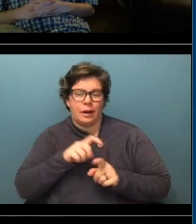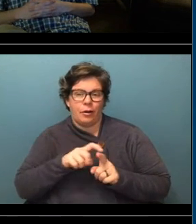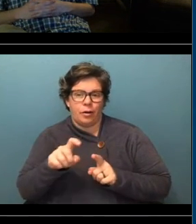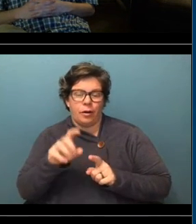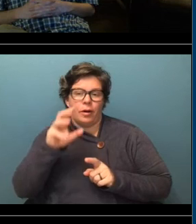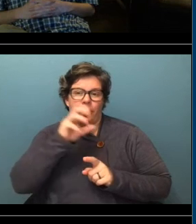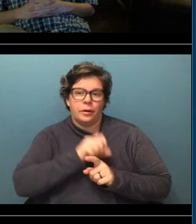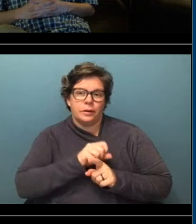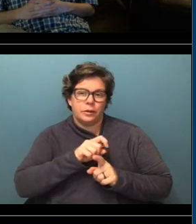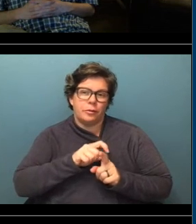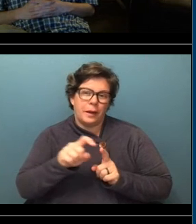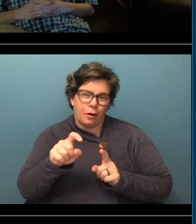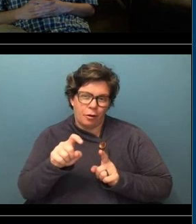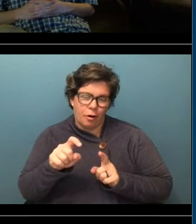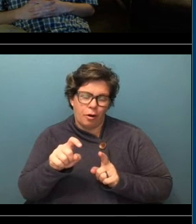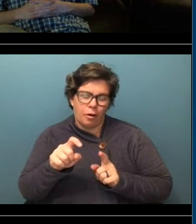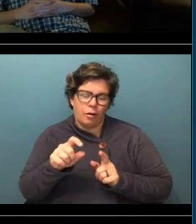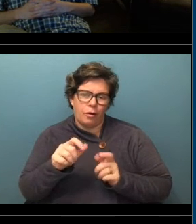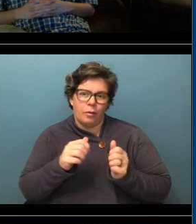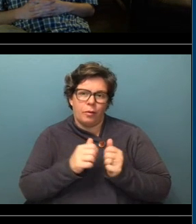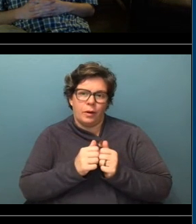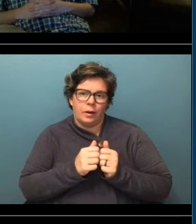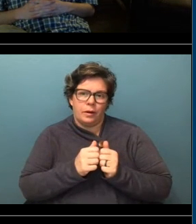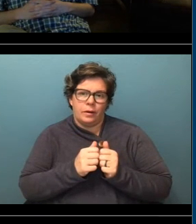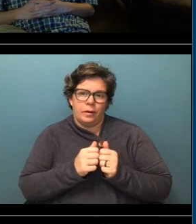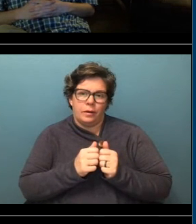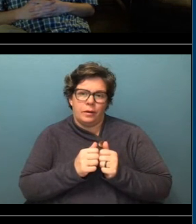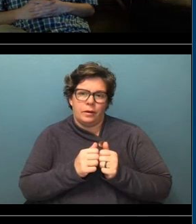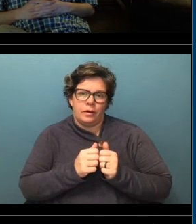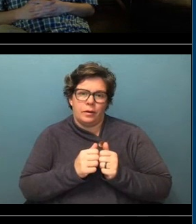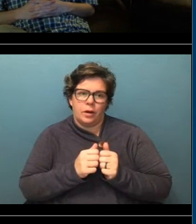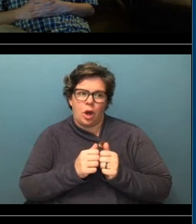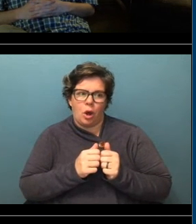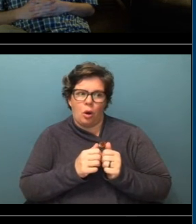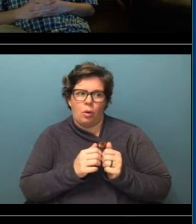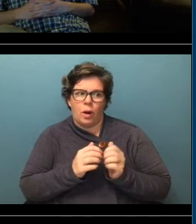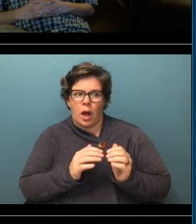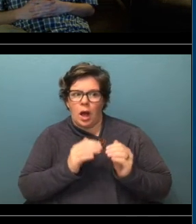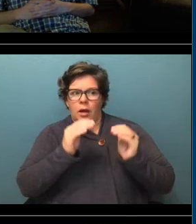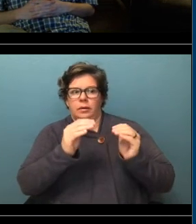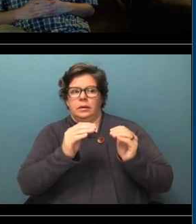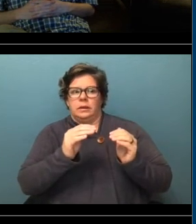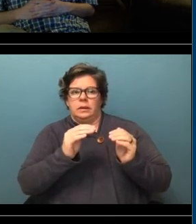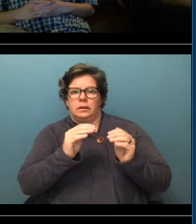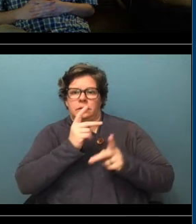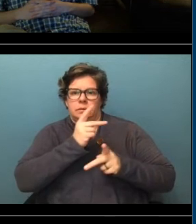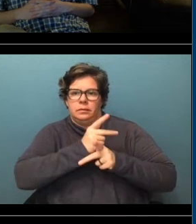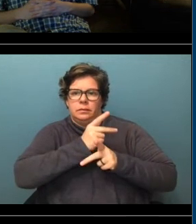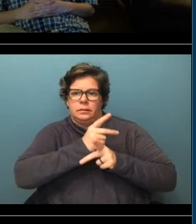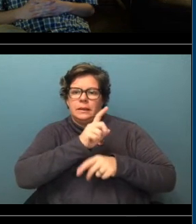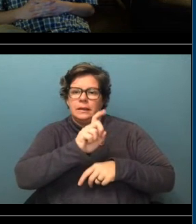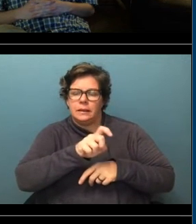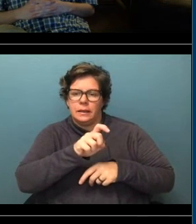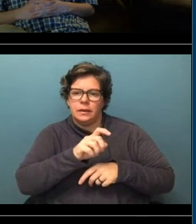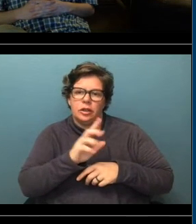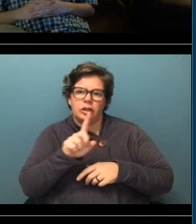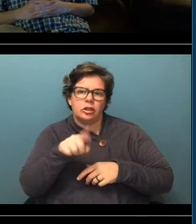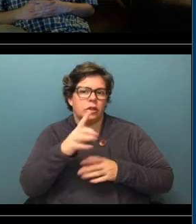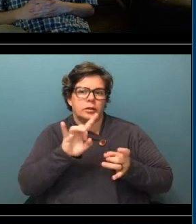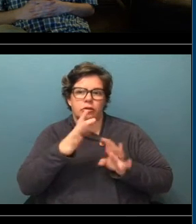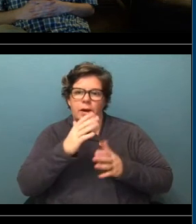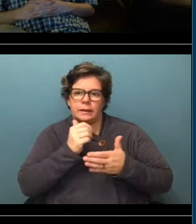it's a call where there's no higher level of support needed, it's a crisis intervention call. The